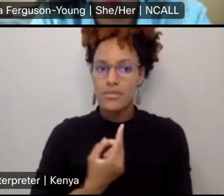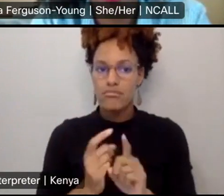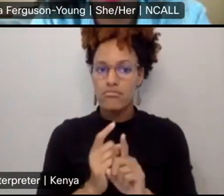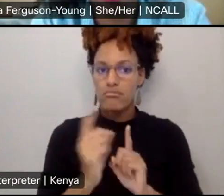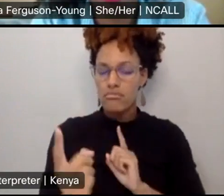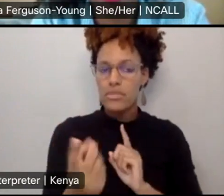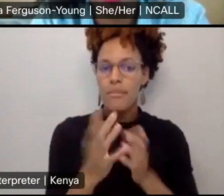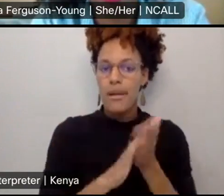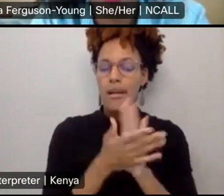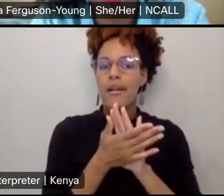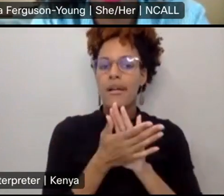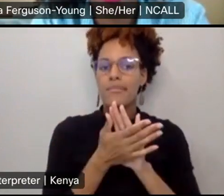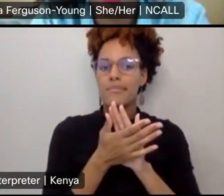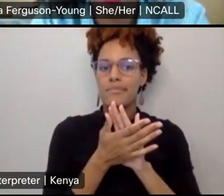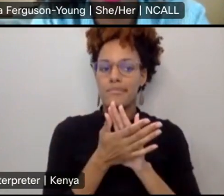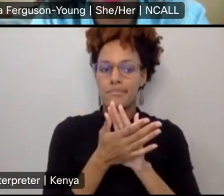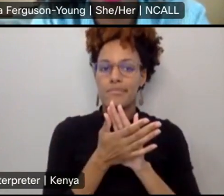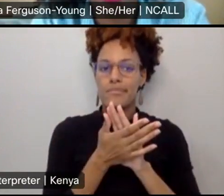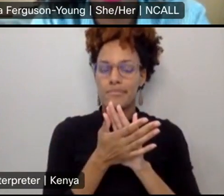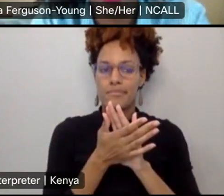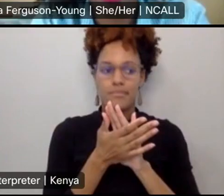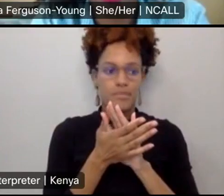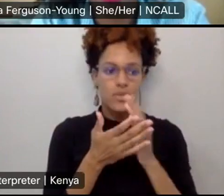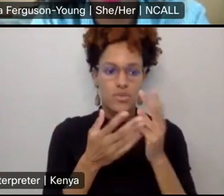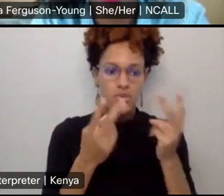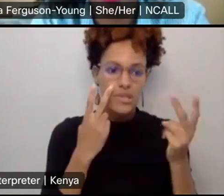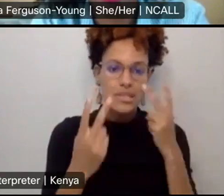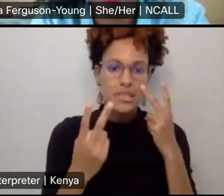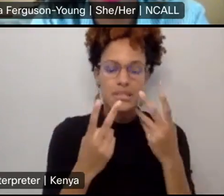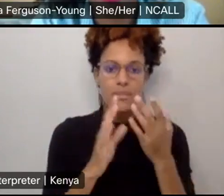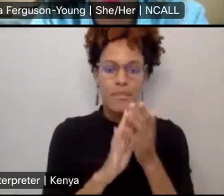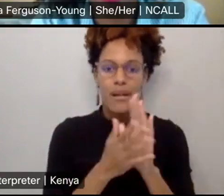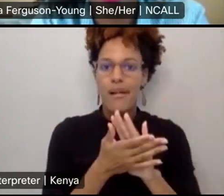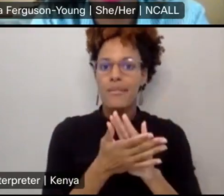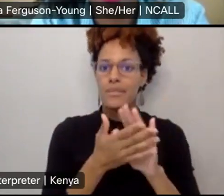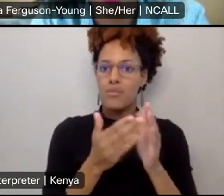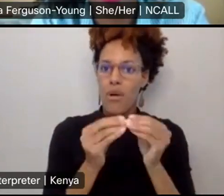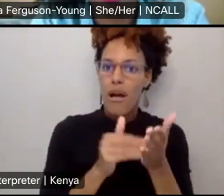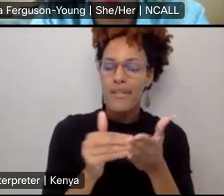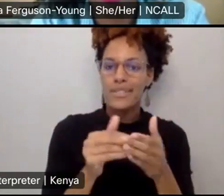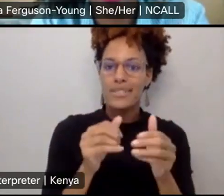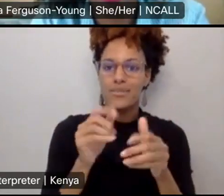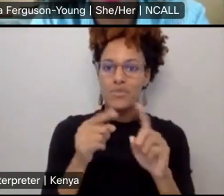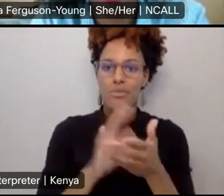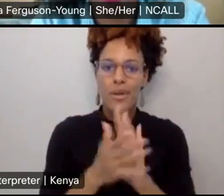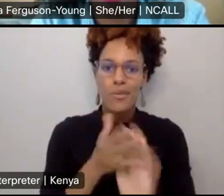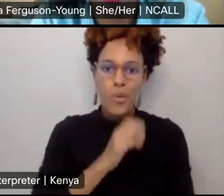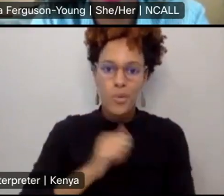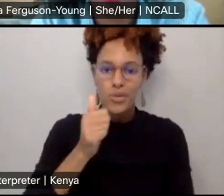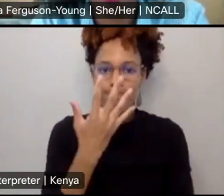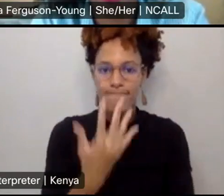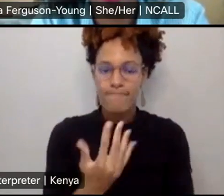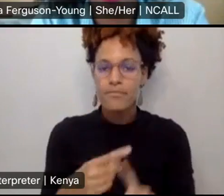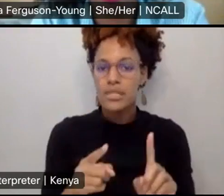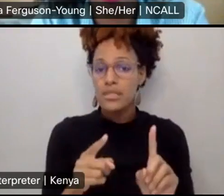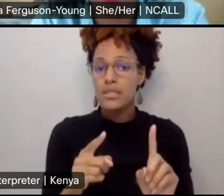becomes prevalent throughout our older years, Mhm. unfortunately. Yeah. But that